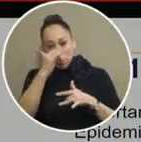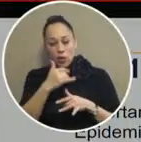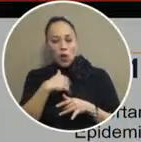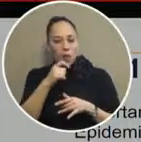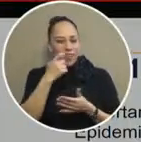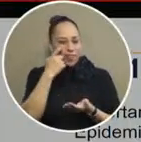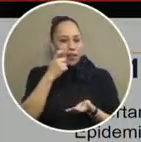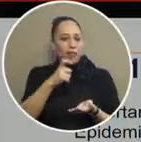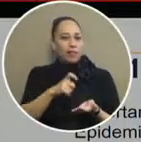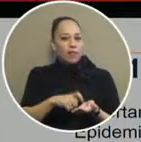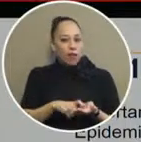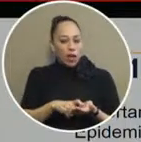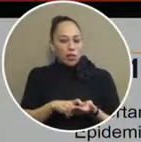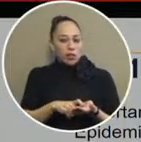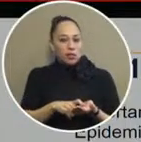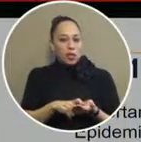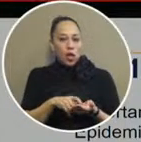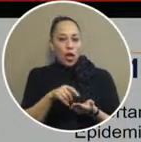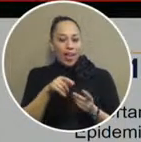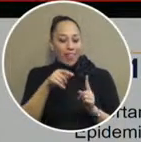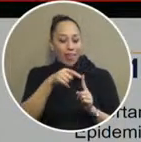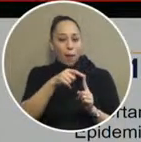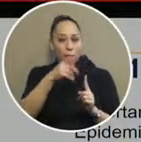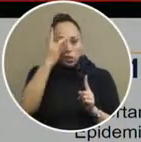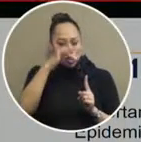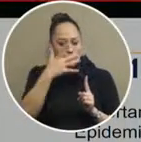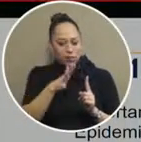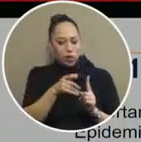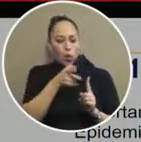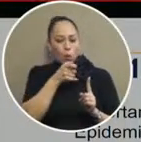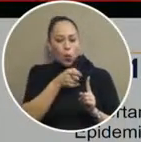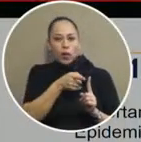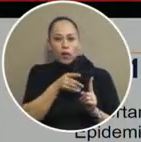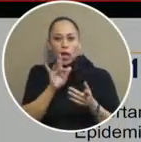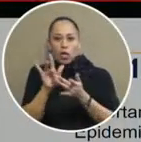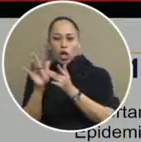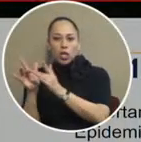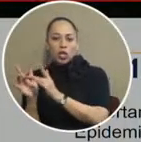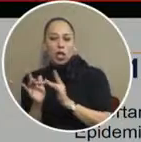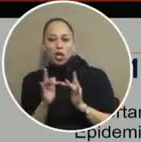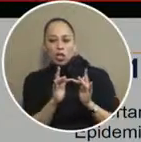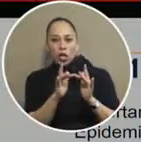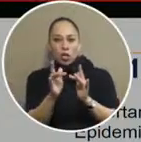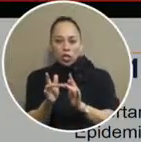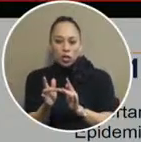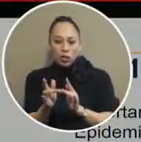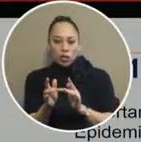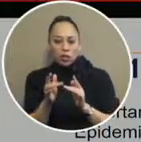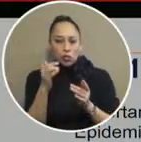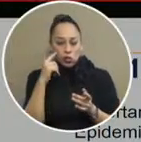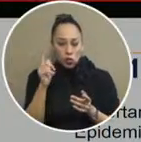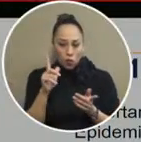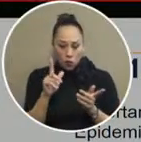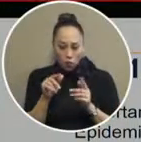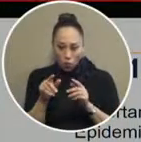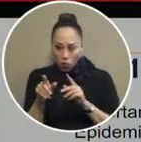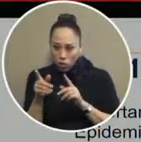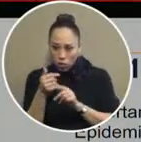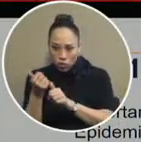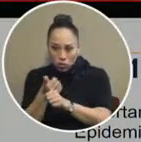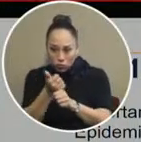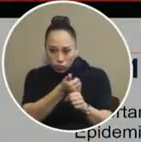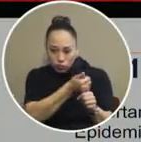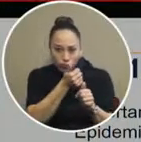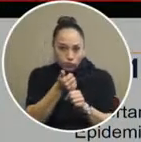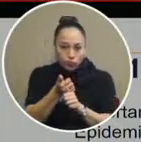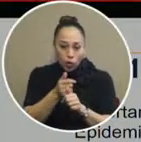to identify those that have been in contact with that. And that is the key element of contact tracing. We need to